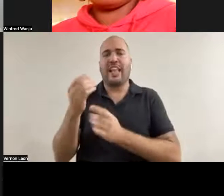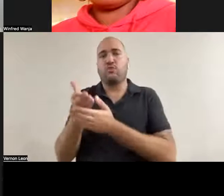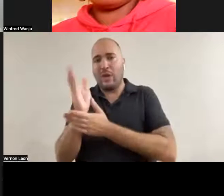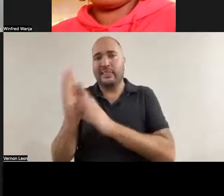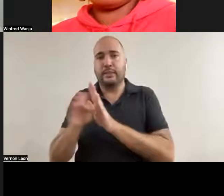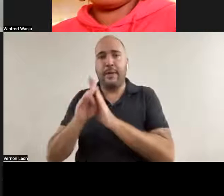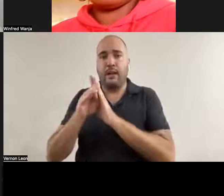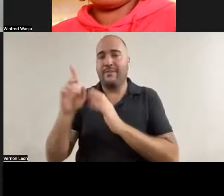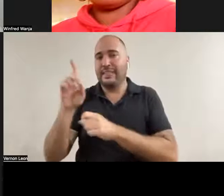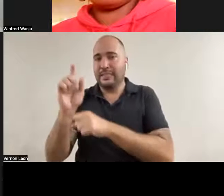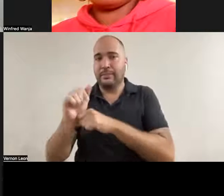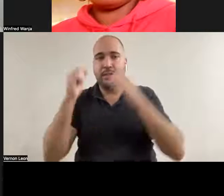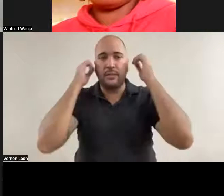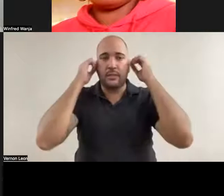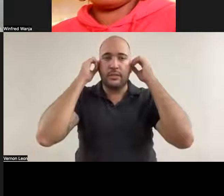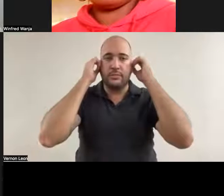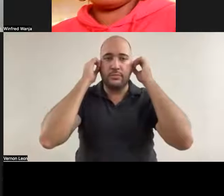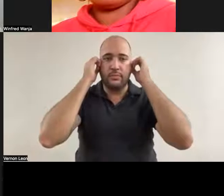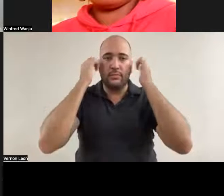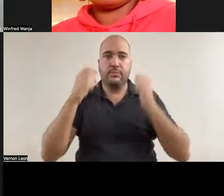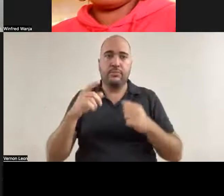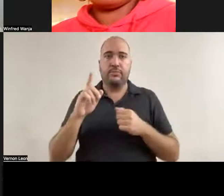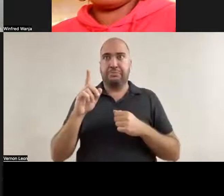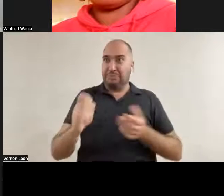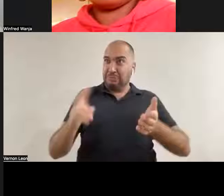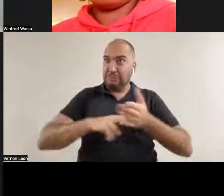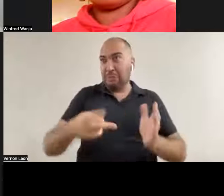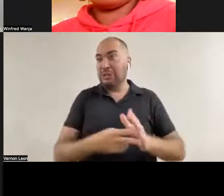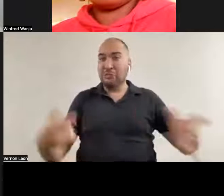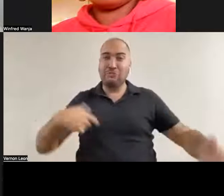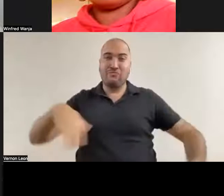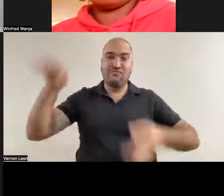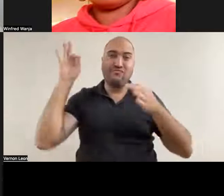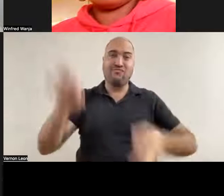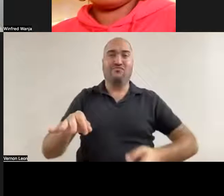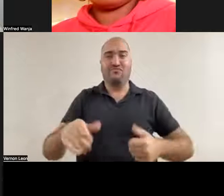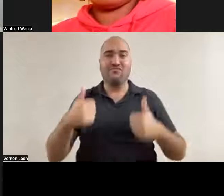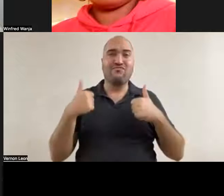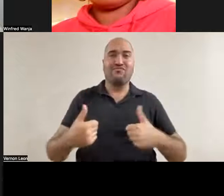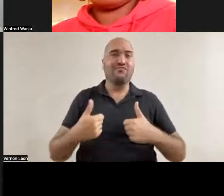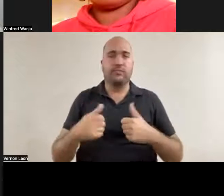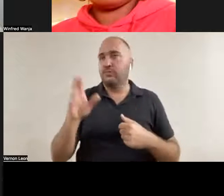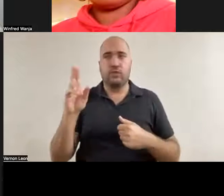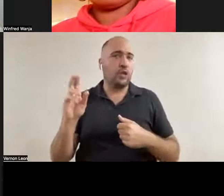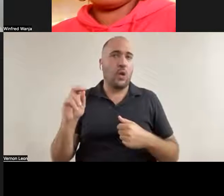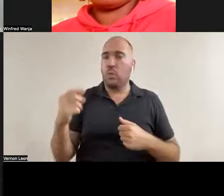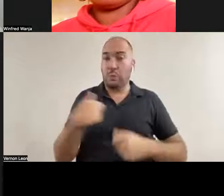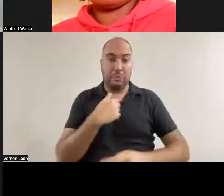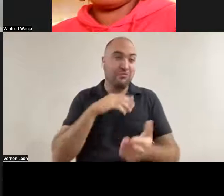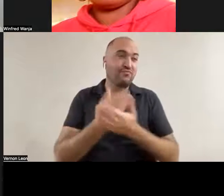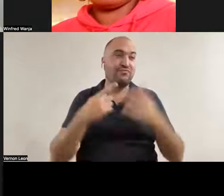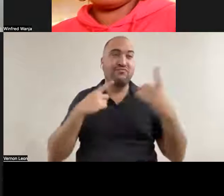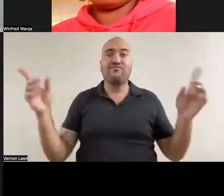But I wanted to say that this doesn't mean that we've got it completely right, and we've no way made it when we're talking